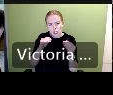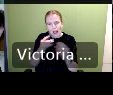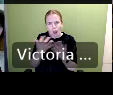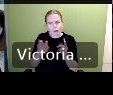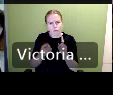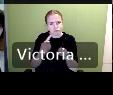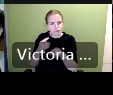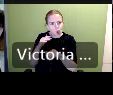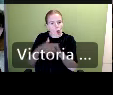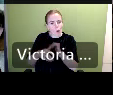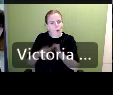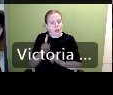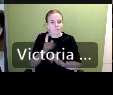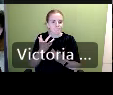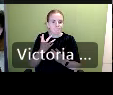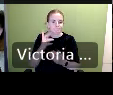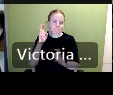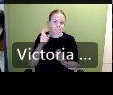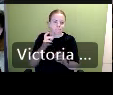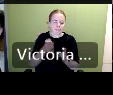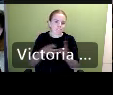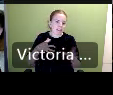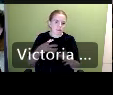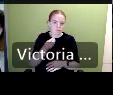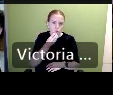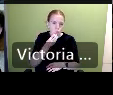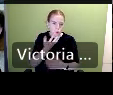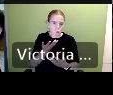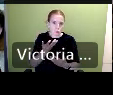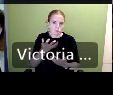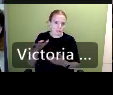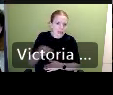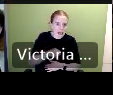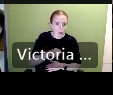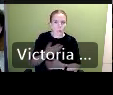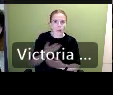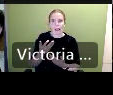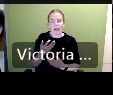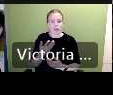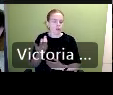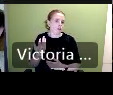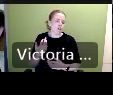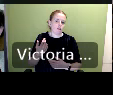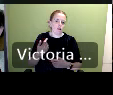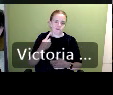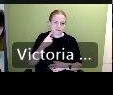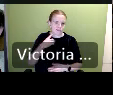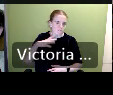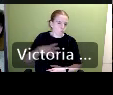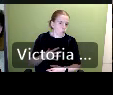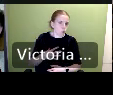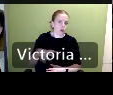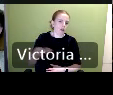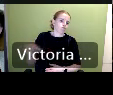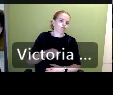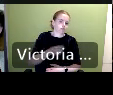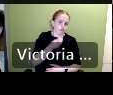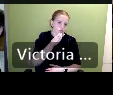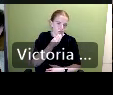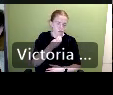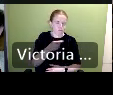local authorities are very aware of that with public health and how do we create more healthy environments. So that that's well